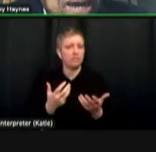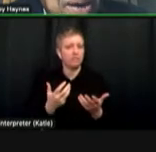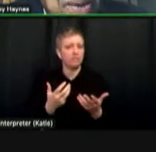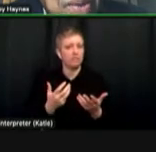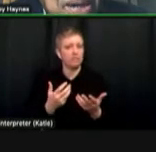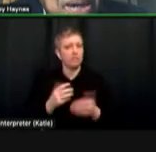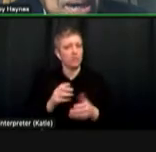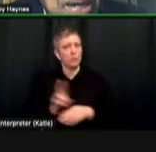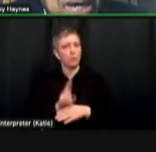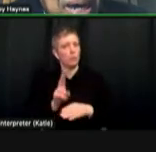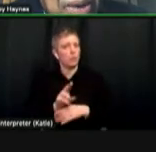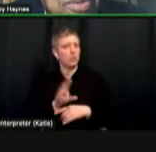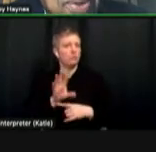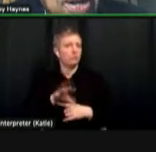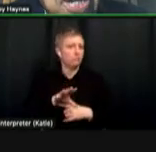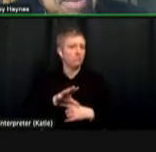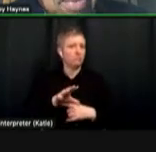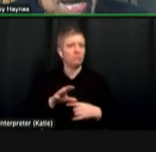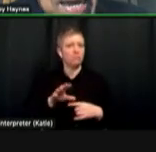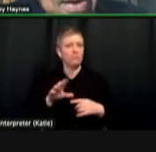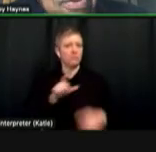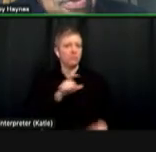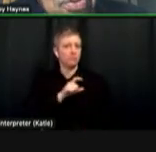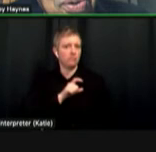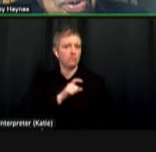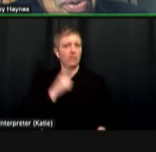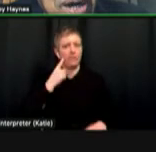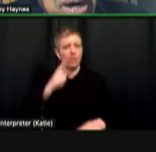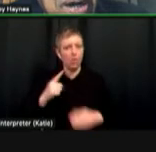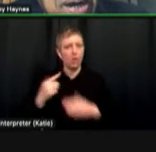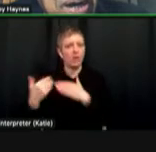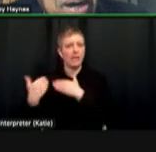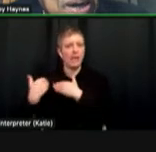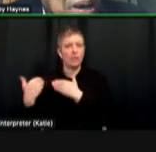a an accountability means to